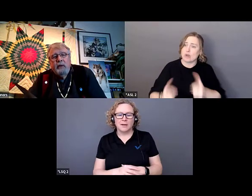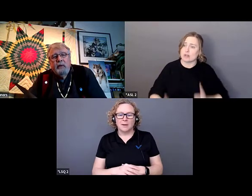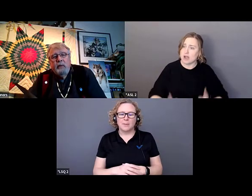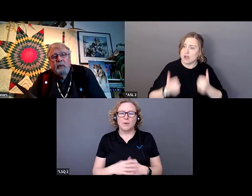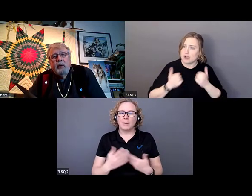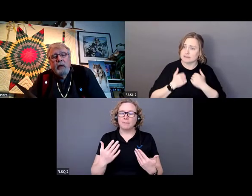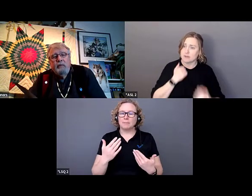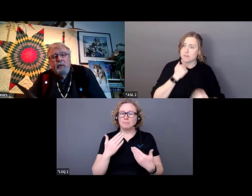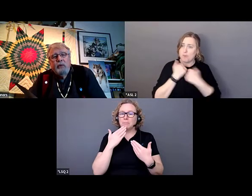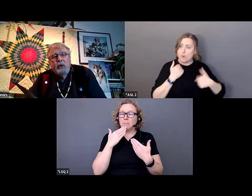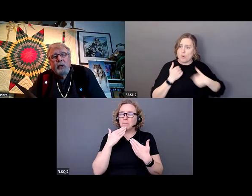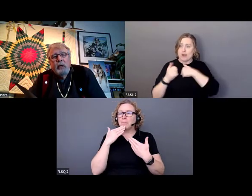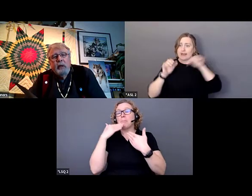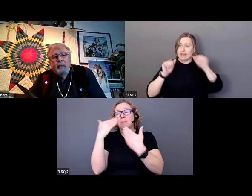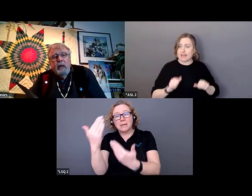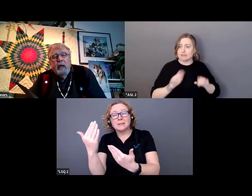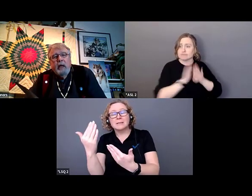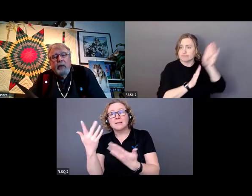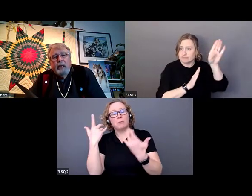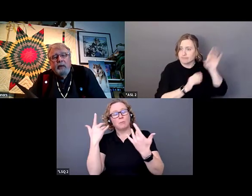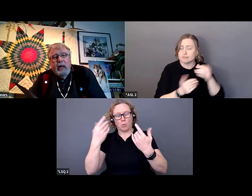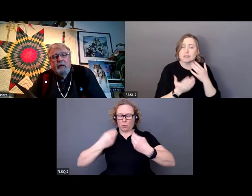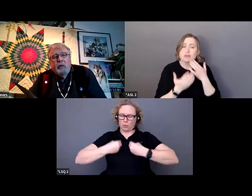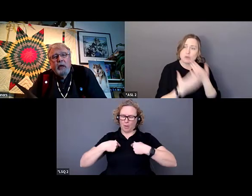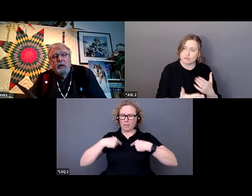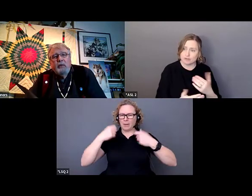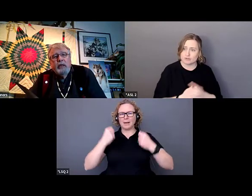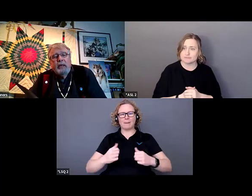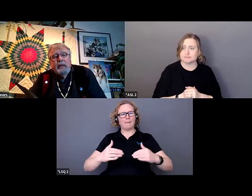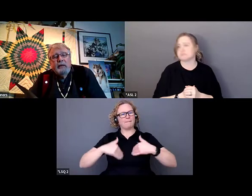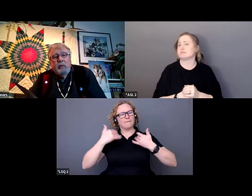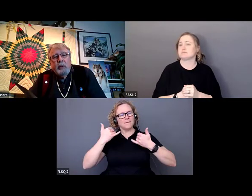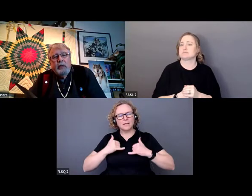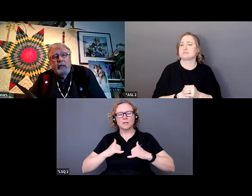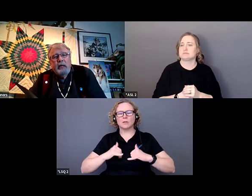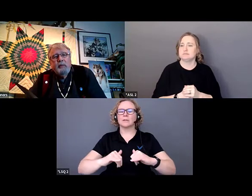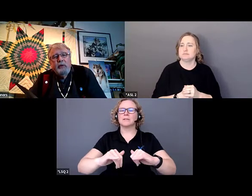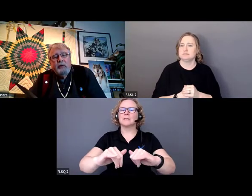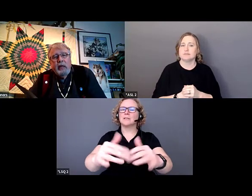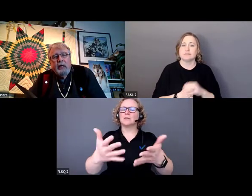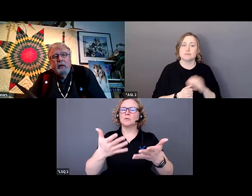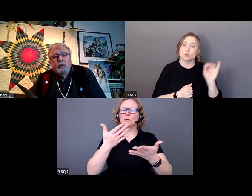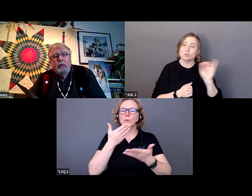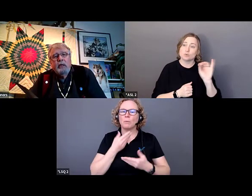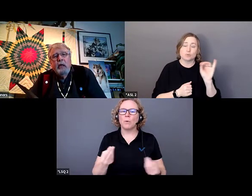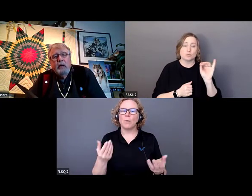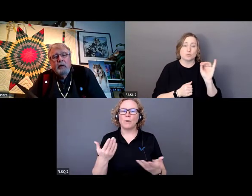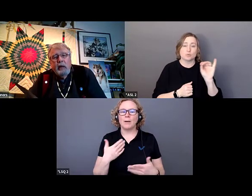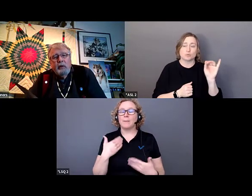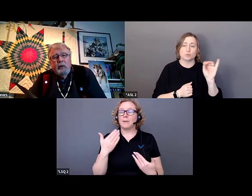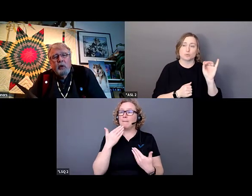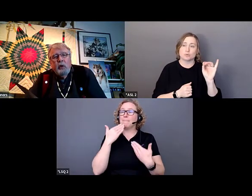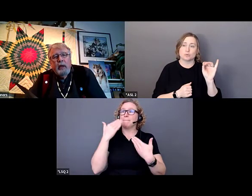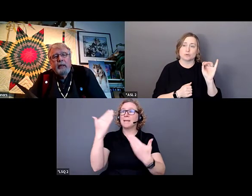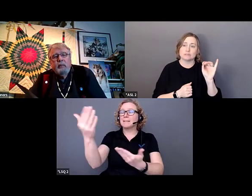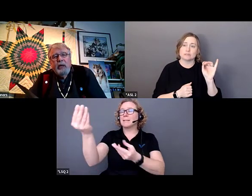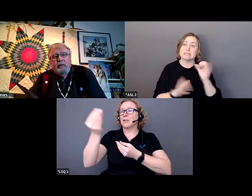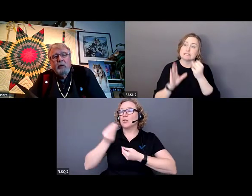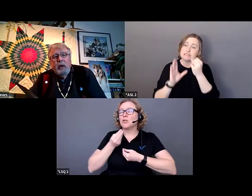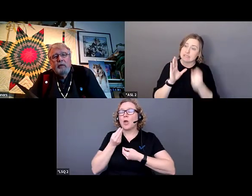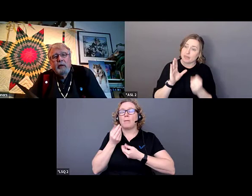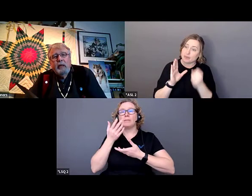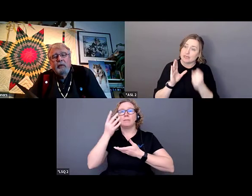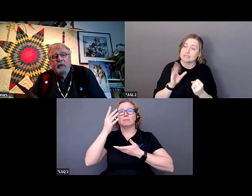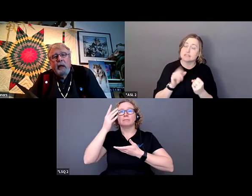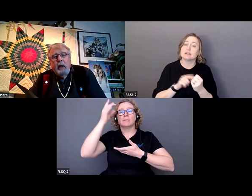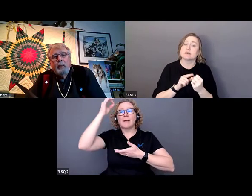live. We're grateful for. And we give thanks, Creator, for the healing spirit that comes this day through the southern doorway, that brings